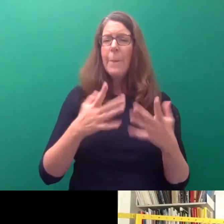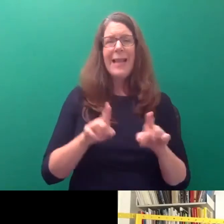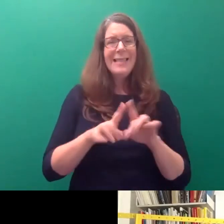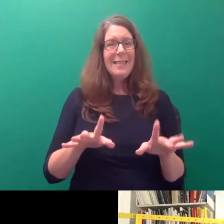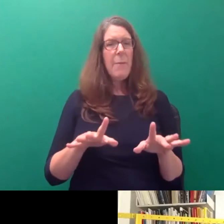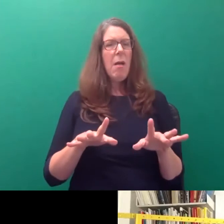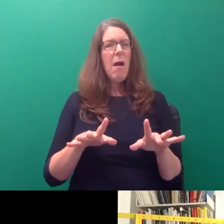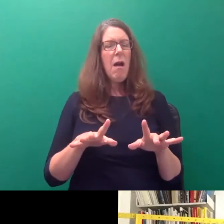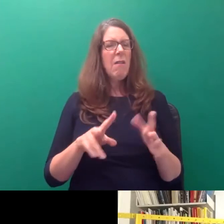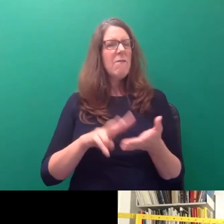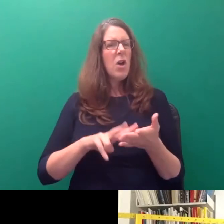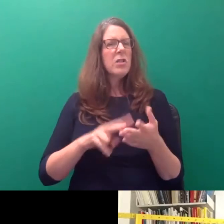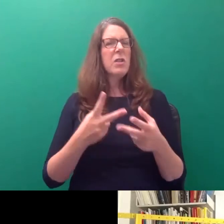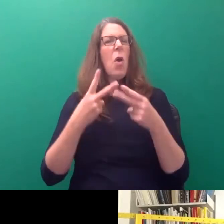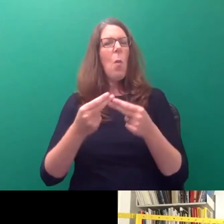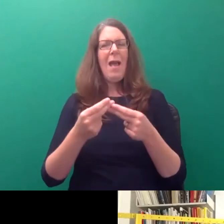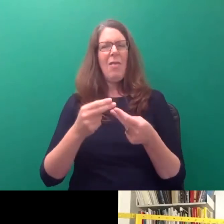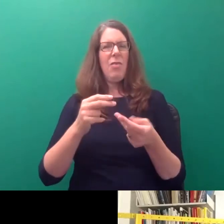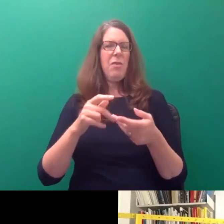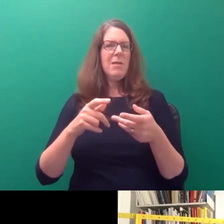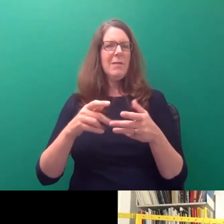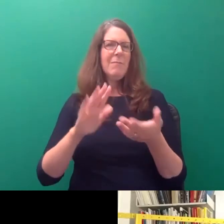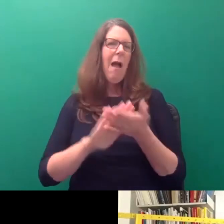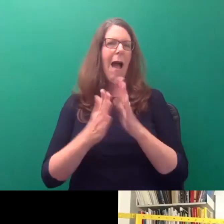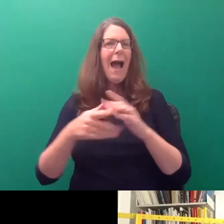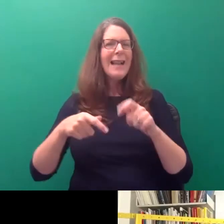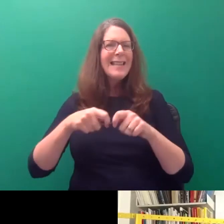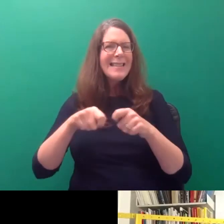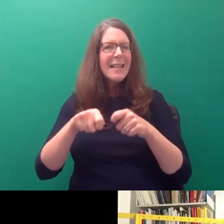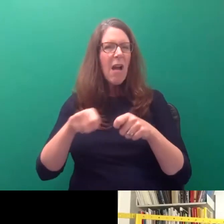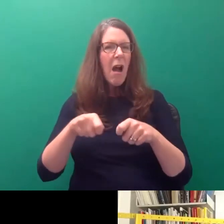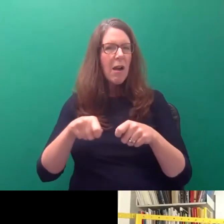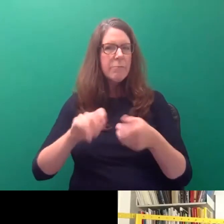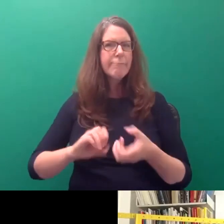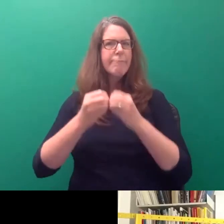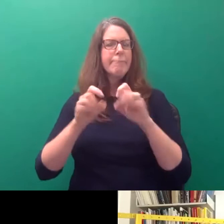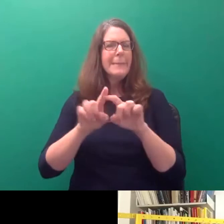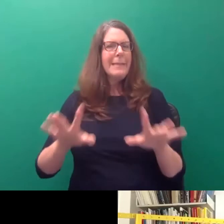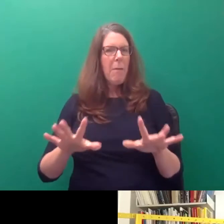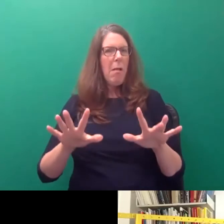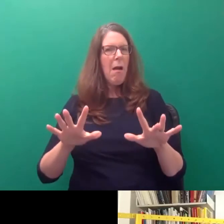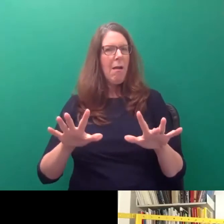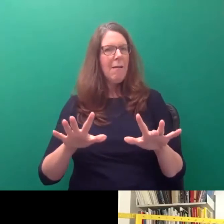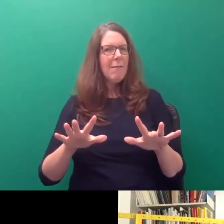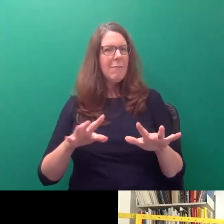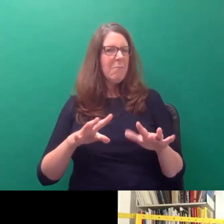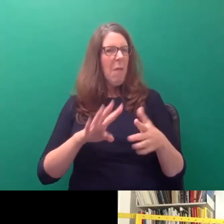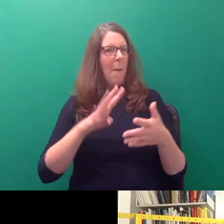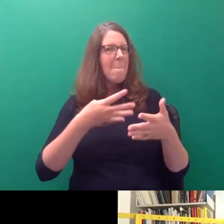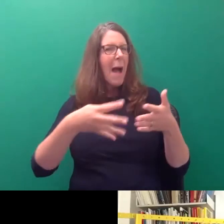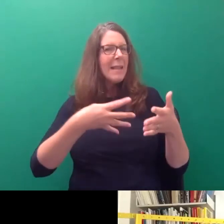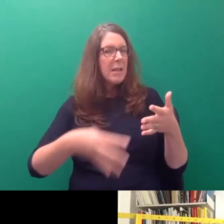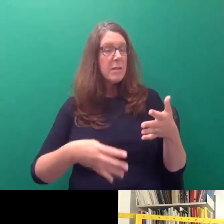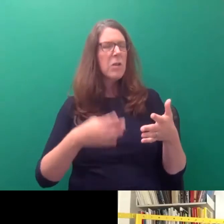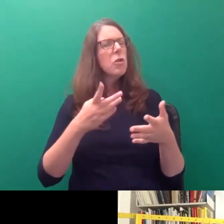knitter. Mm. So it's taking those iconic images and thoughts and feelings and making it something else, you know. So